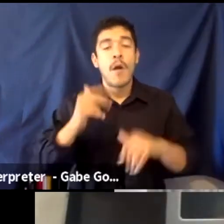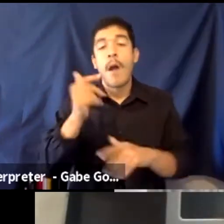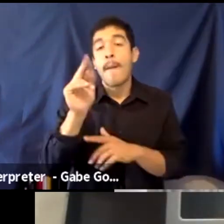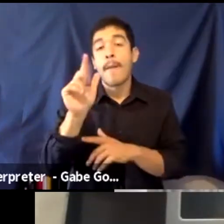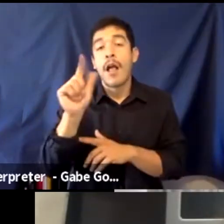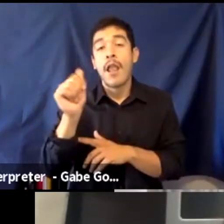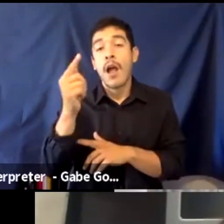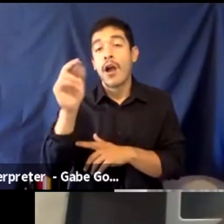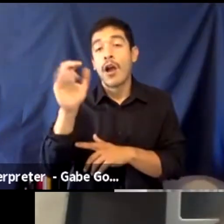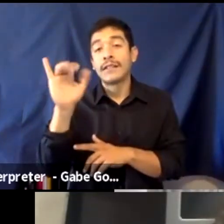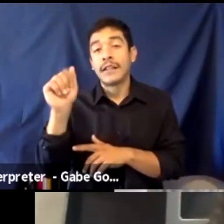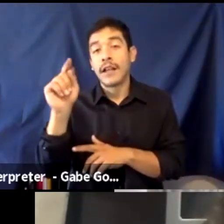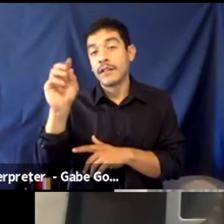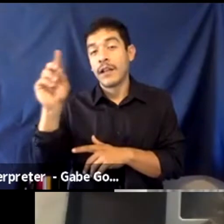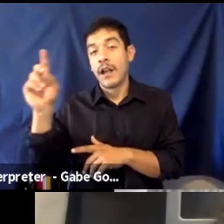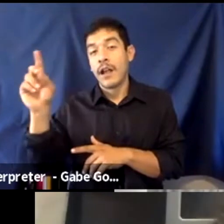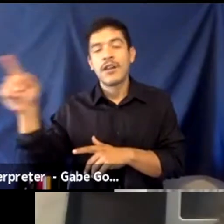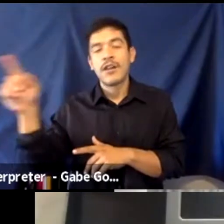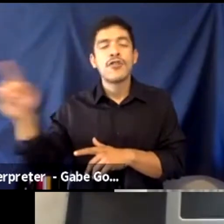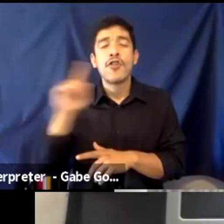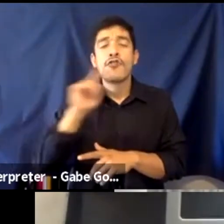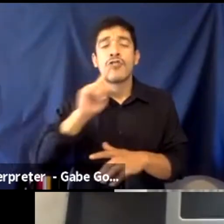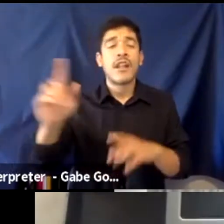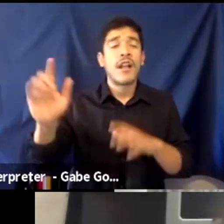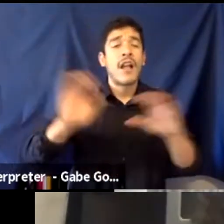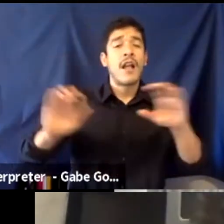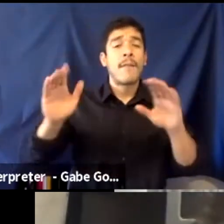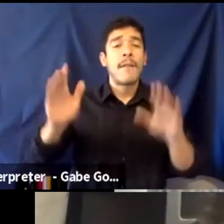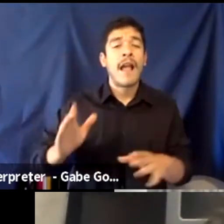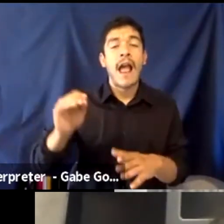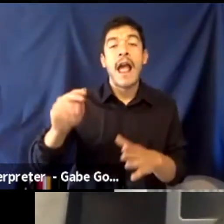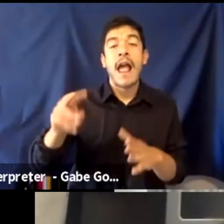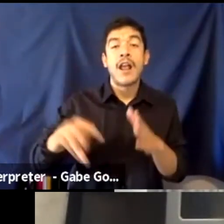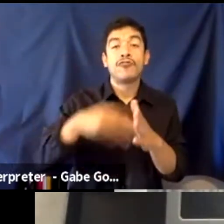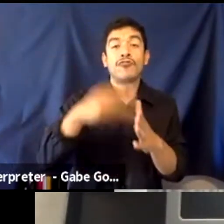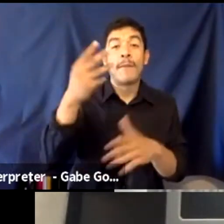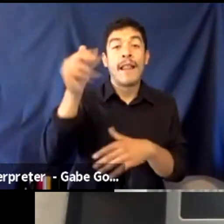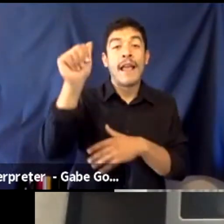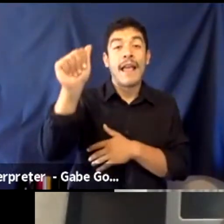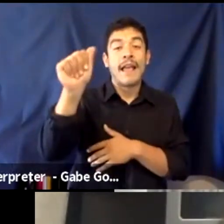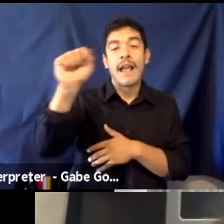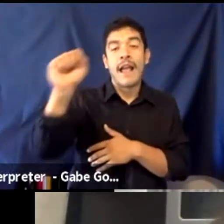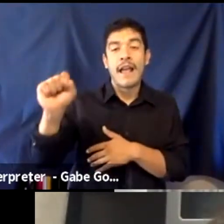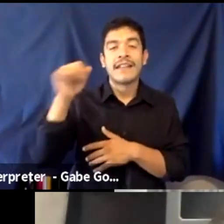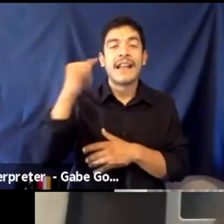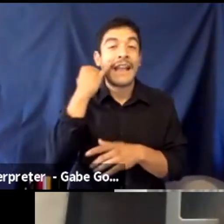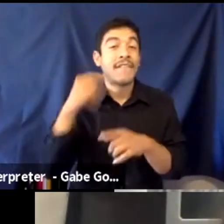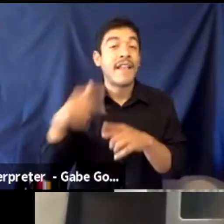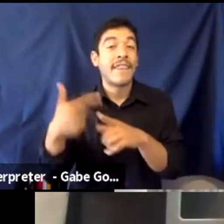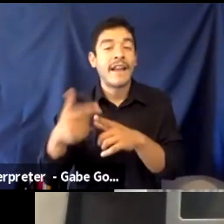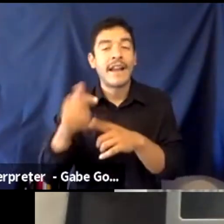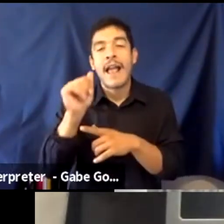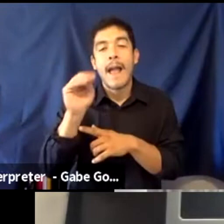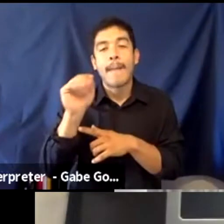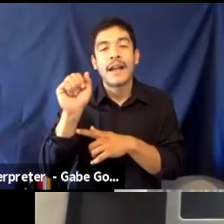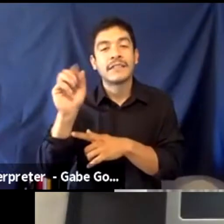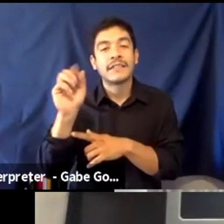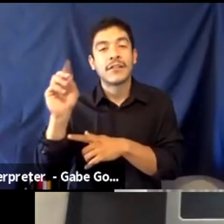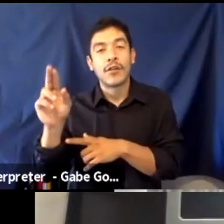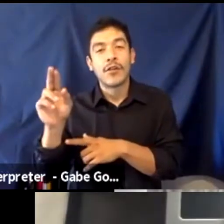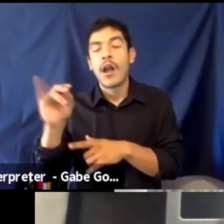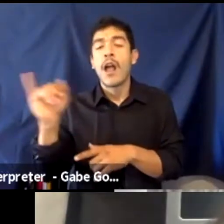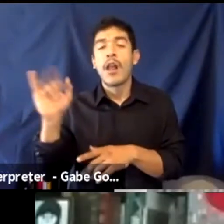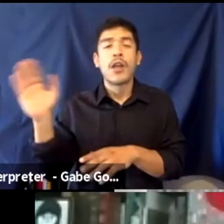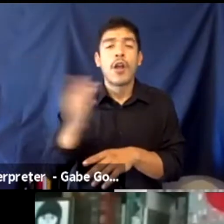Paula is a polymer chemist and a AAAS If Then ambassador, and we also have the show's co-director and producer,